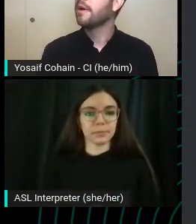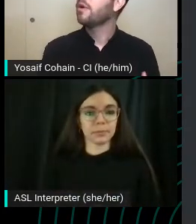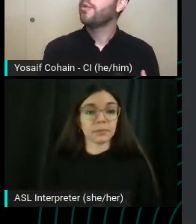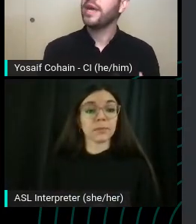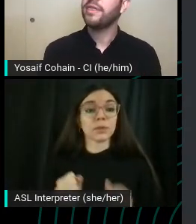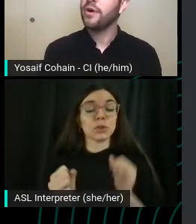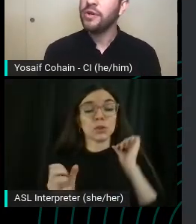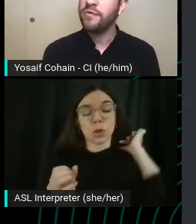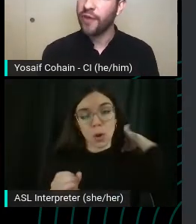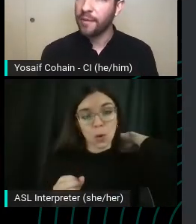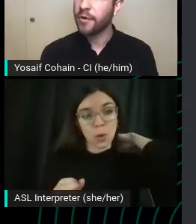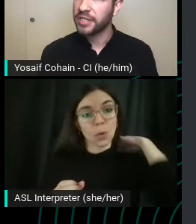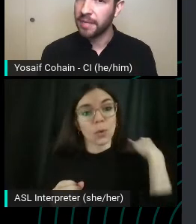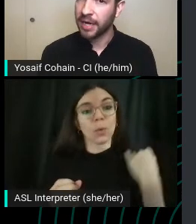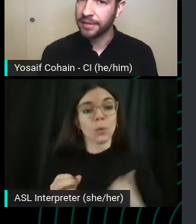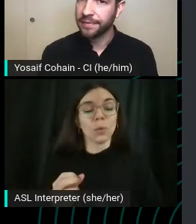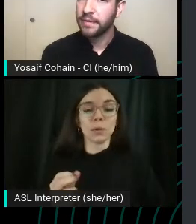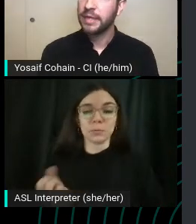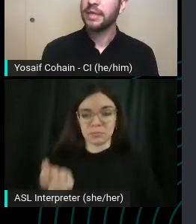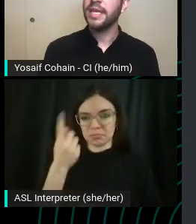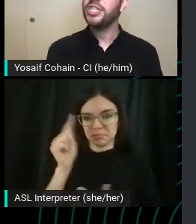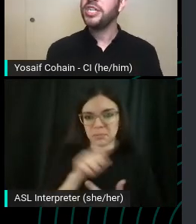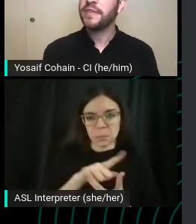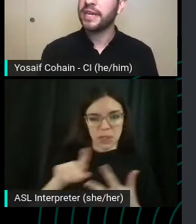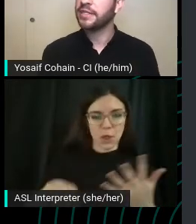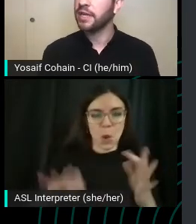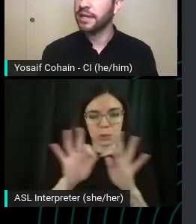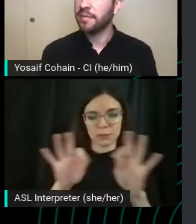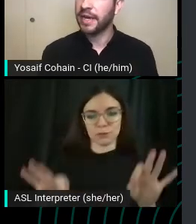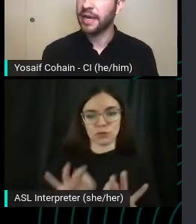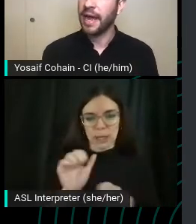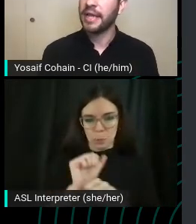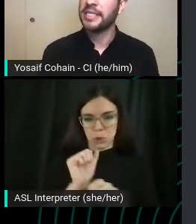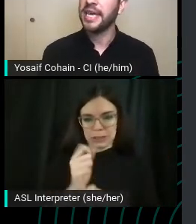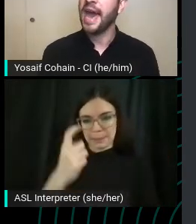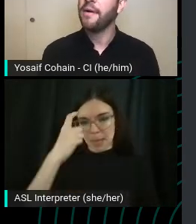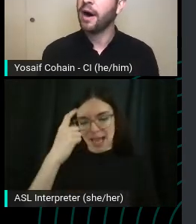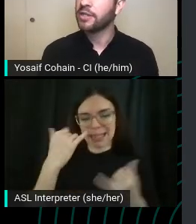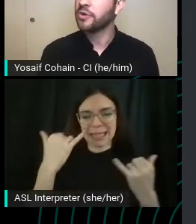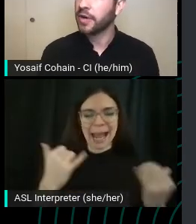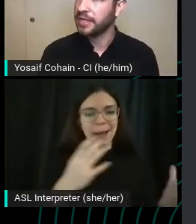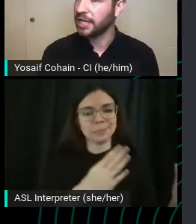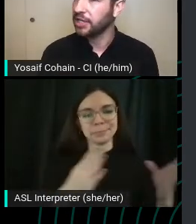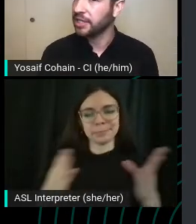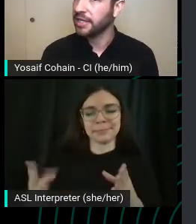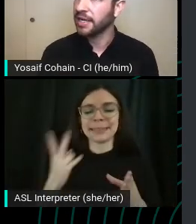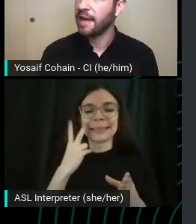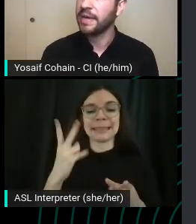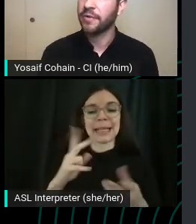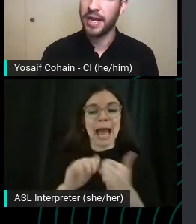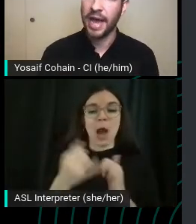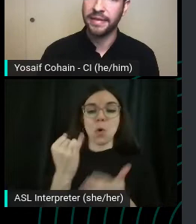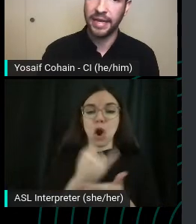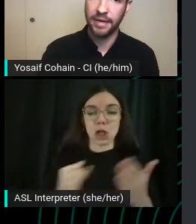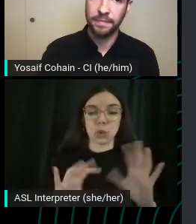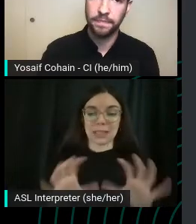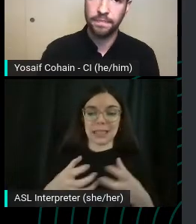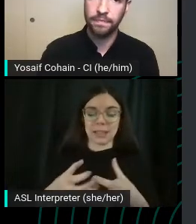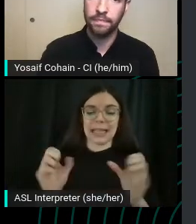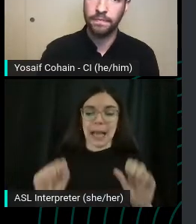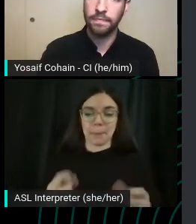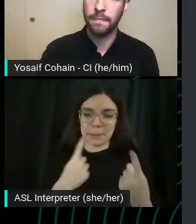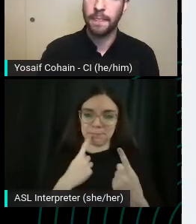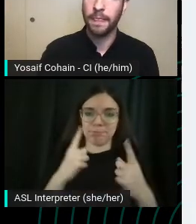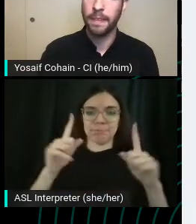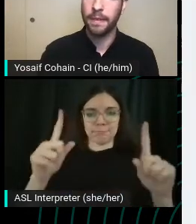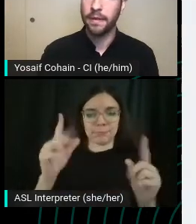So, with those frameworks in mind, let's shift gears a little bit and see how arts organizations can be great at data.